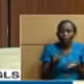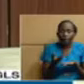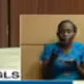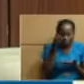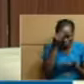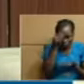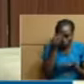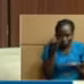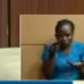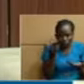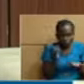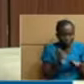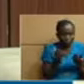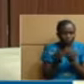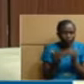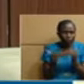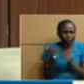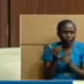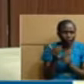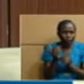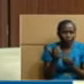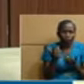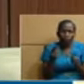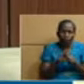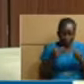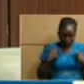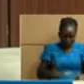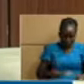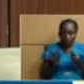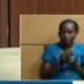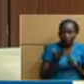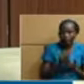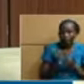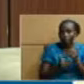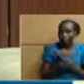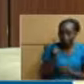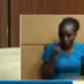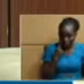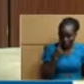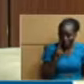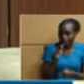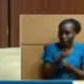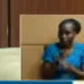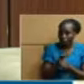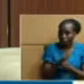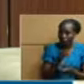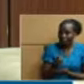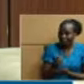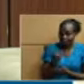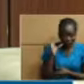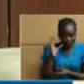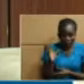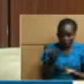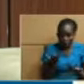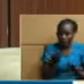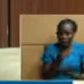it is overly priced probably, and also a healthcare system, you know, a lot of money. If you have had a patient at home, you know how much resources